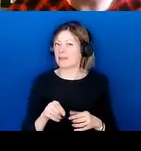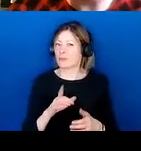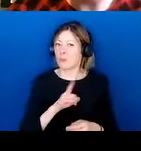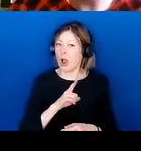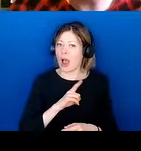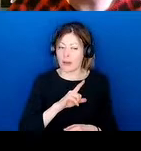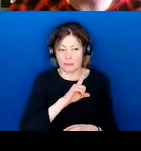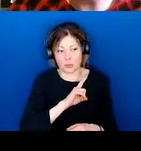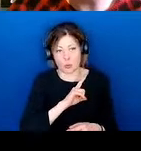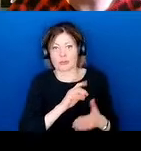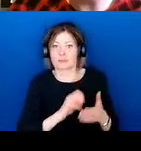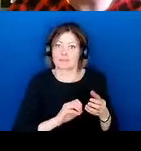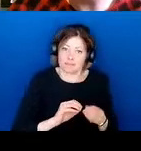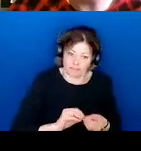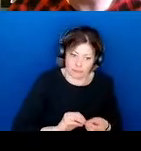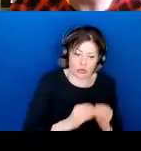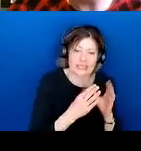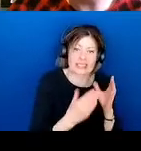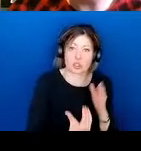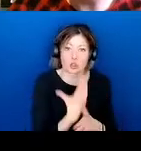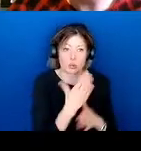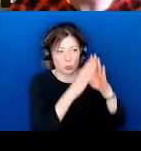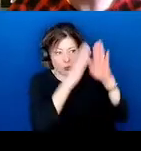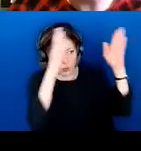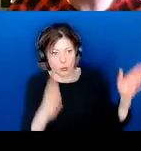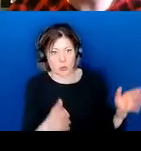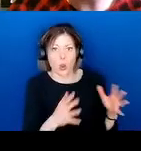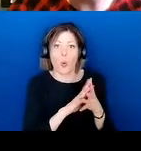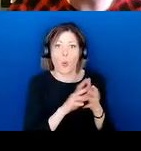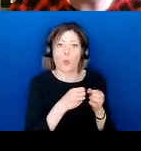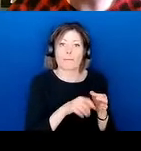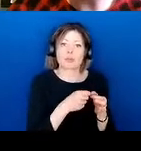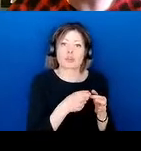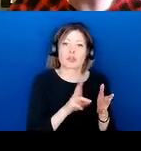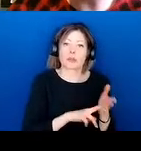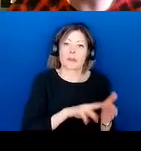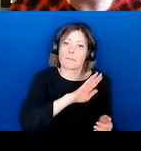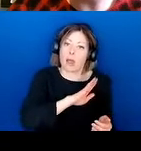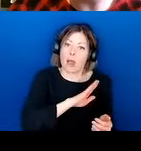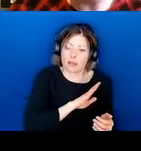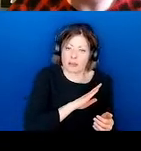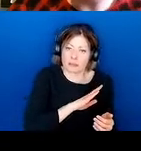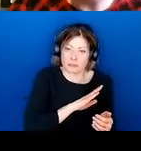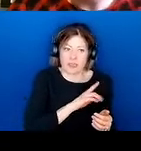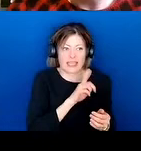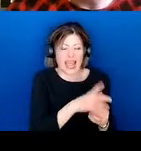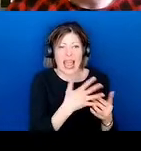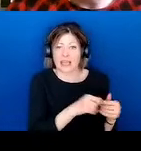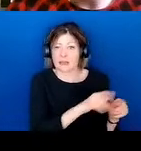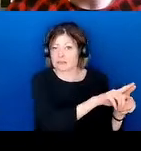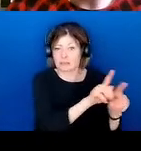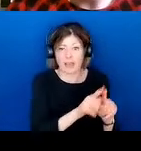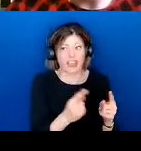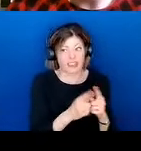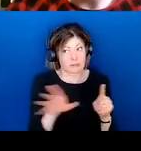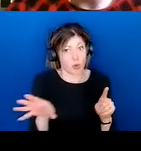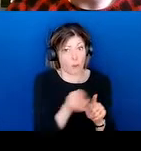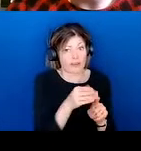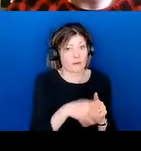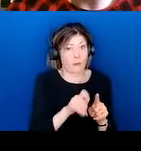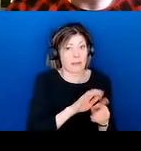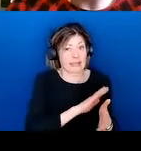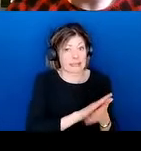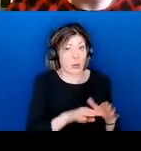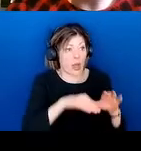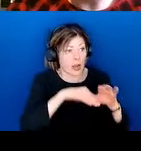grotto, and cascade. After he died, there were a number of subsequent owners, including